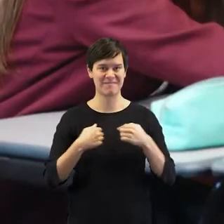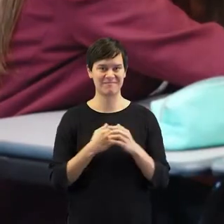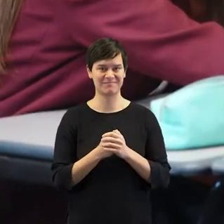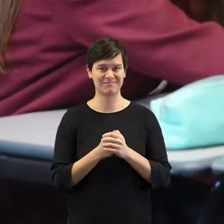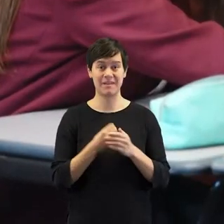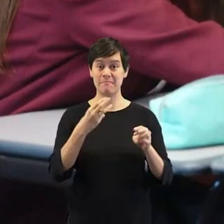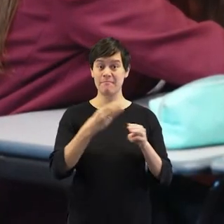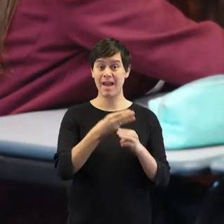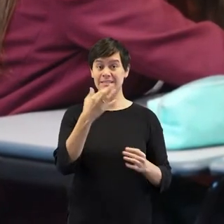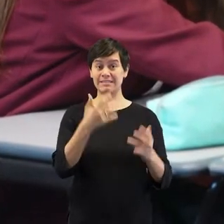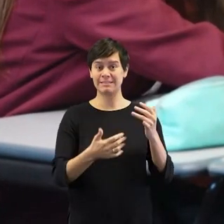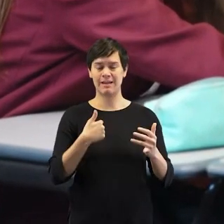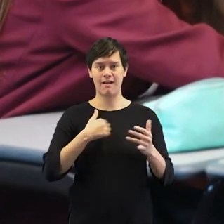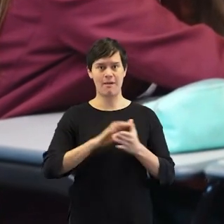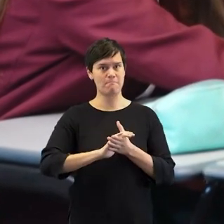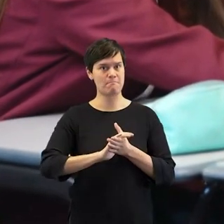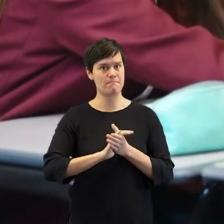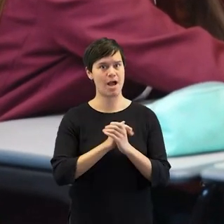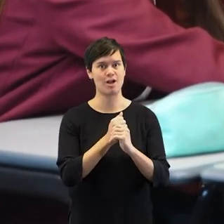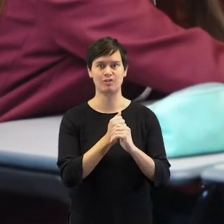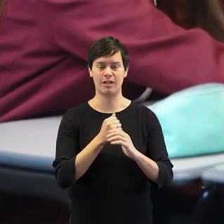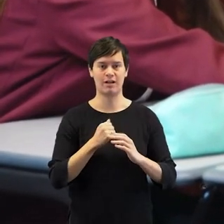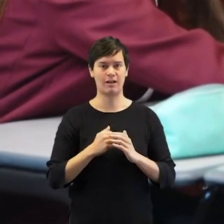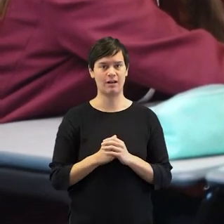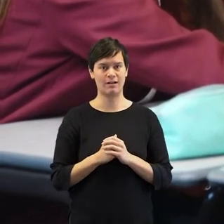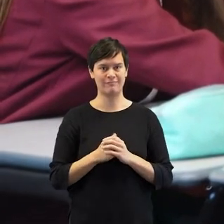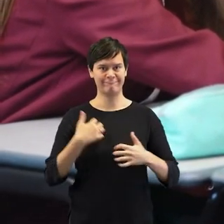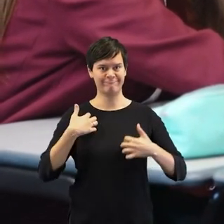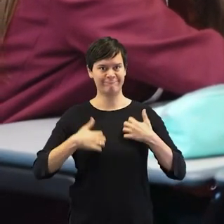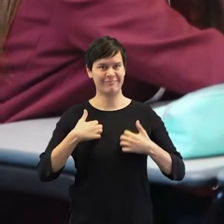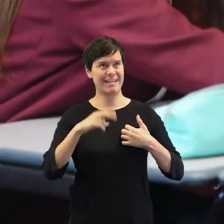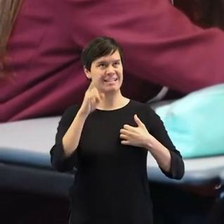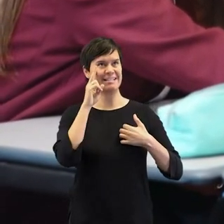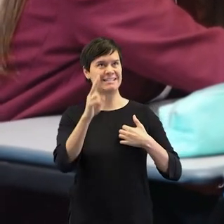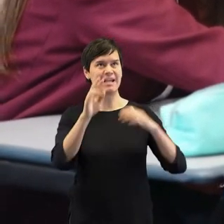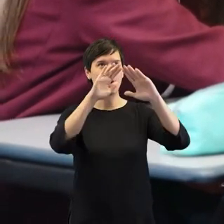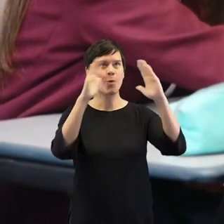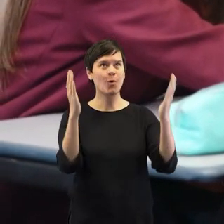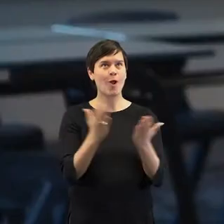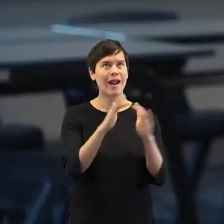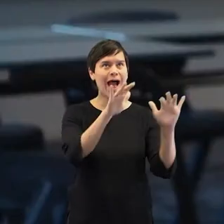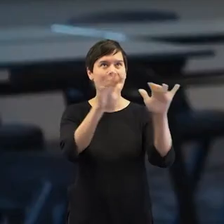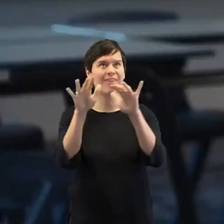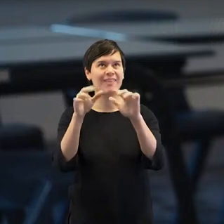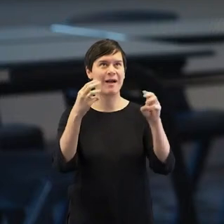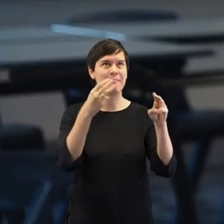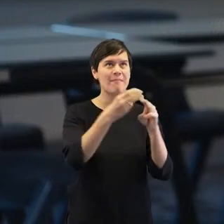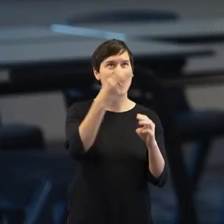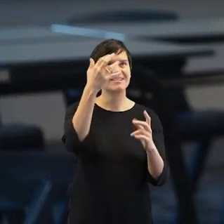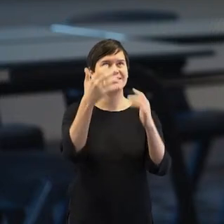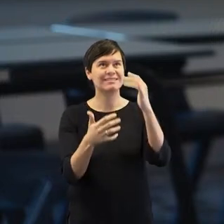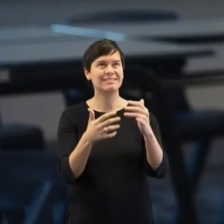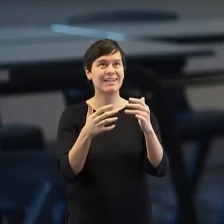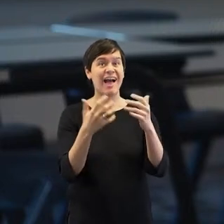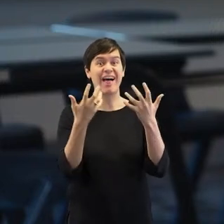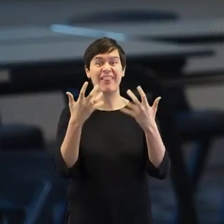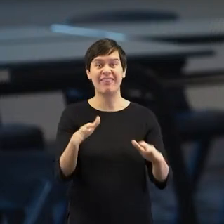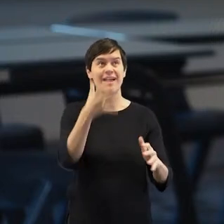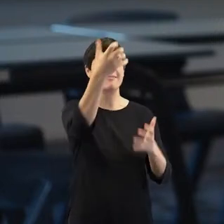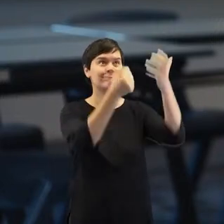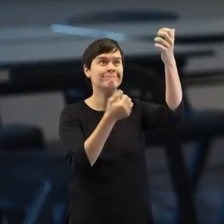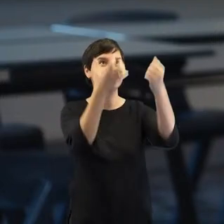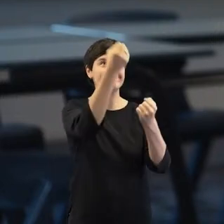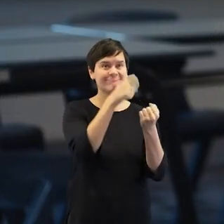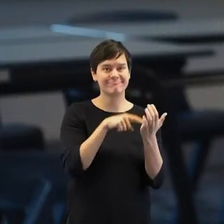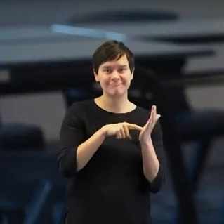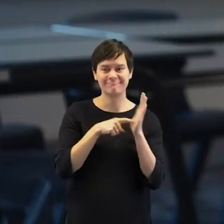huge passion for my curriculum area. I just find it so exciting seeing all the applications of mathematics and statistics out in the world